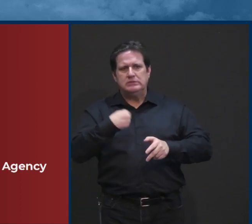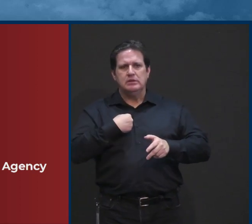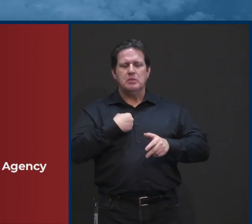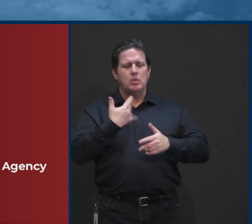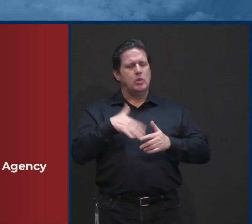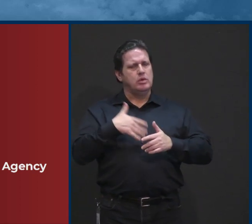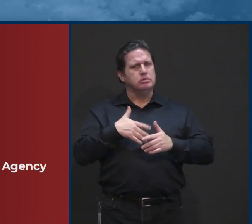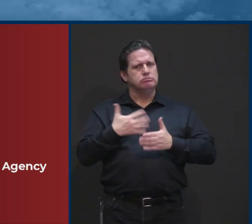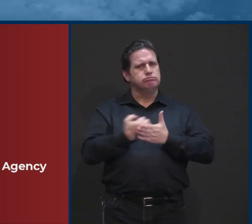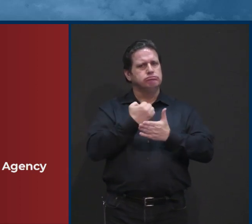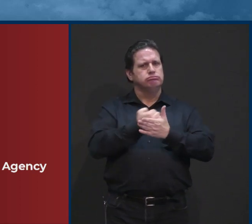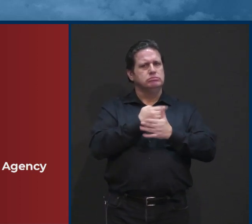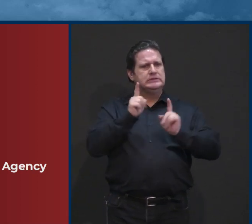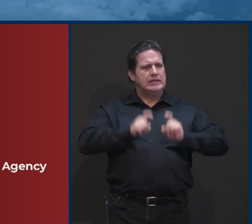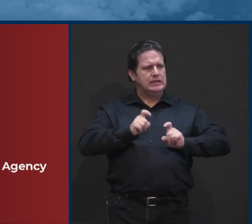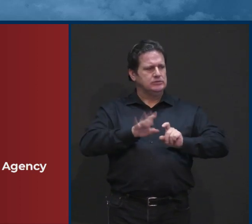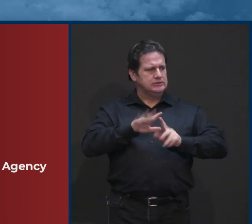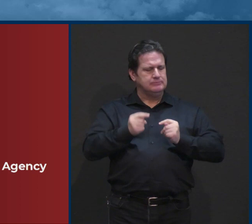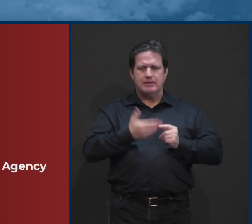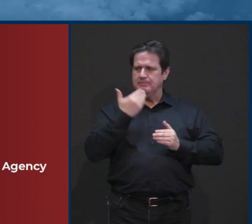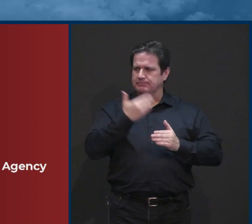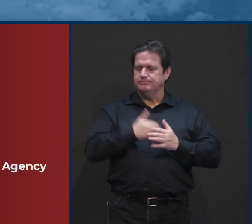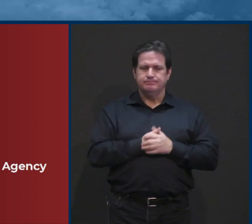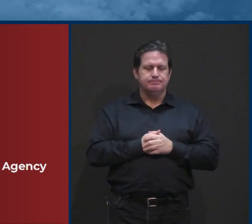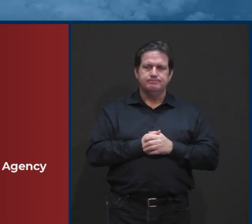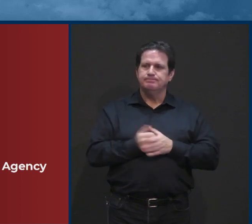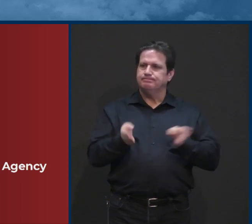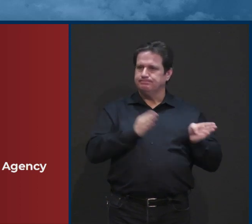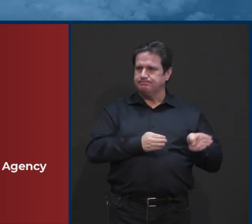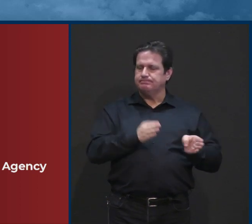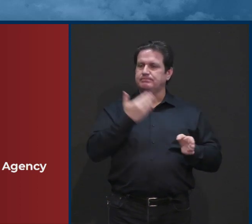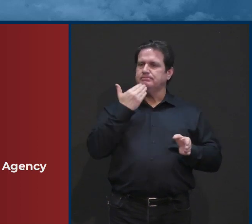great performance by you and your team. No,